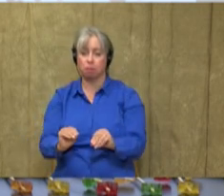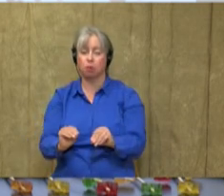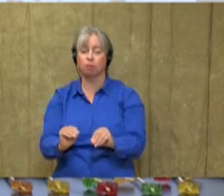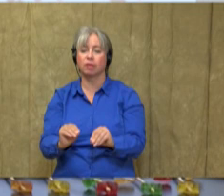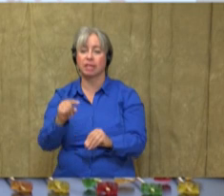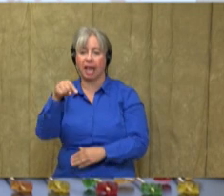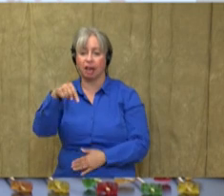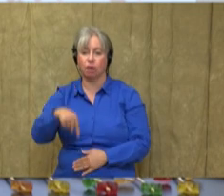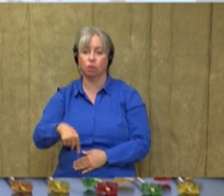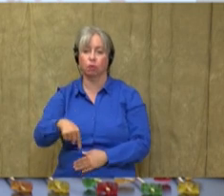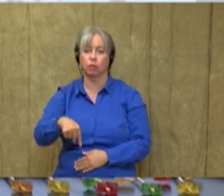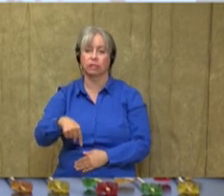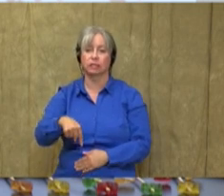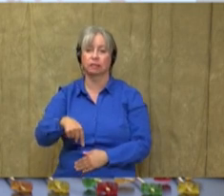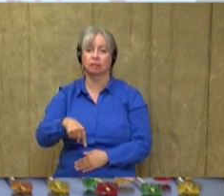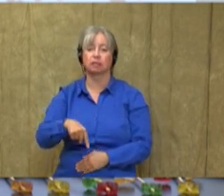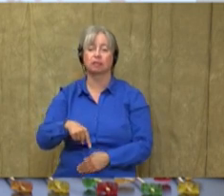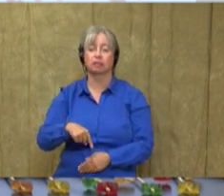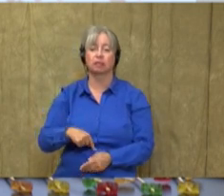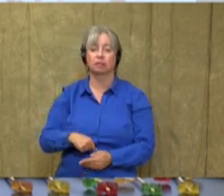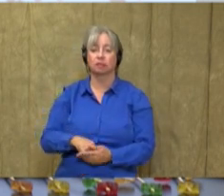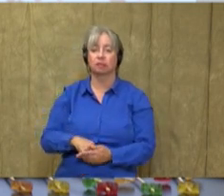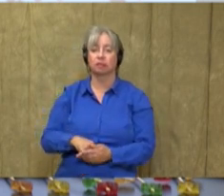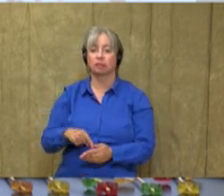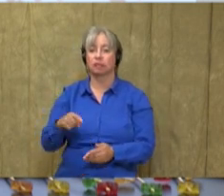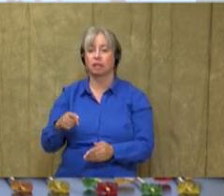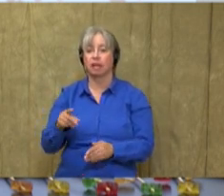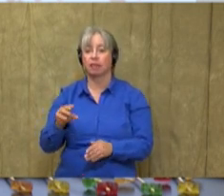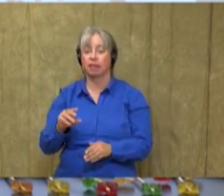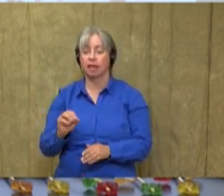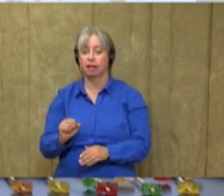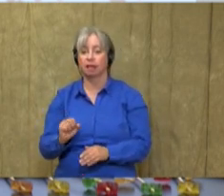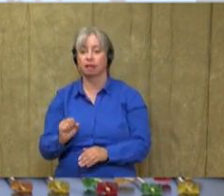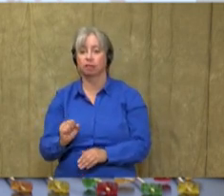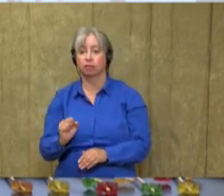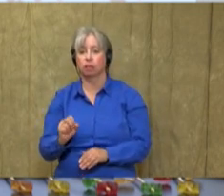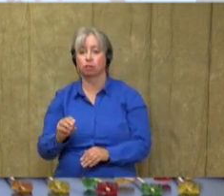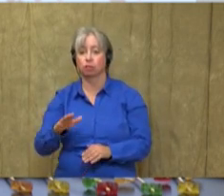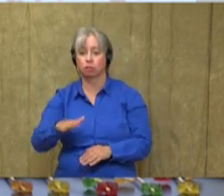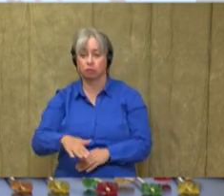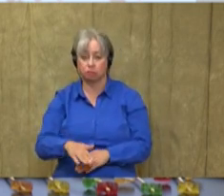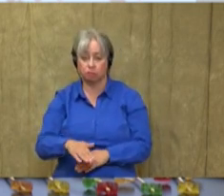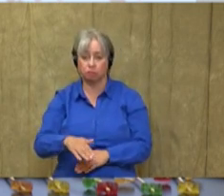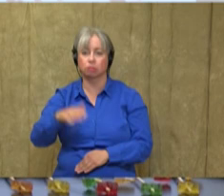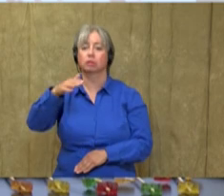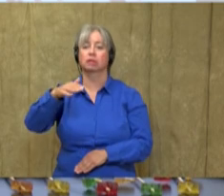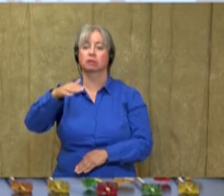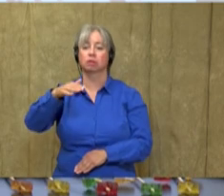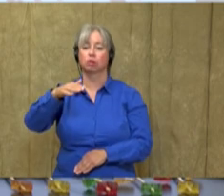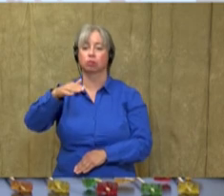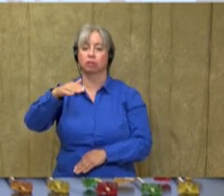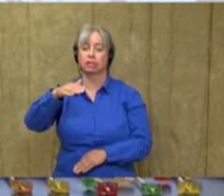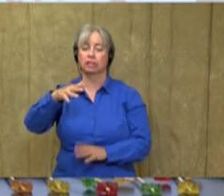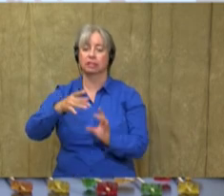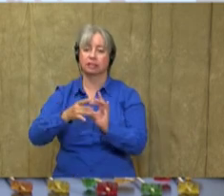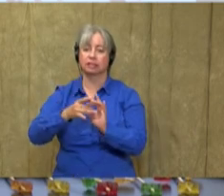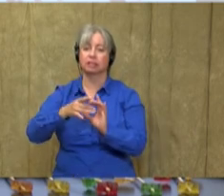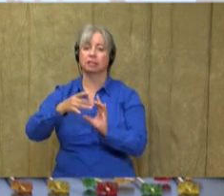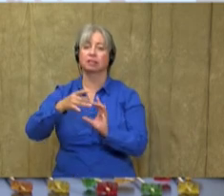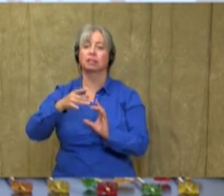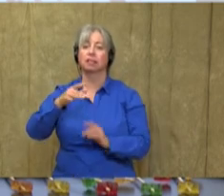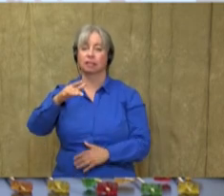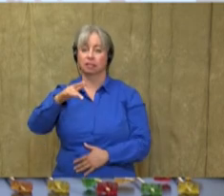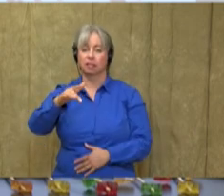down. Well, we know that it will go back to its resting place. So then it's going to release, go back to its